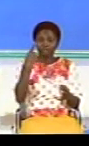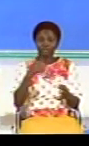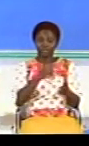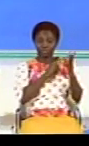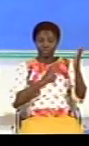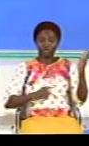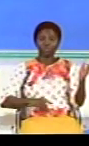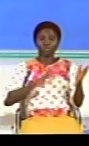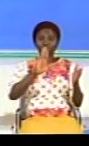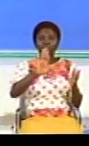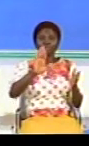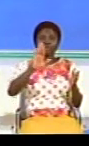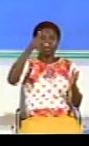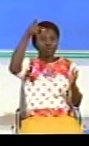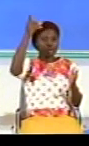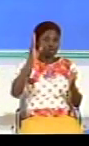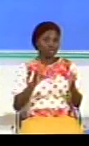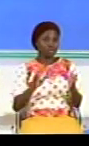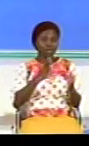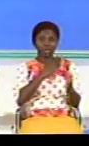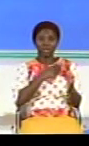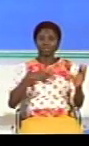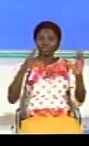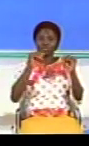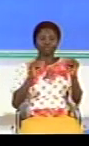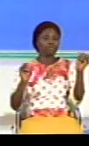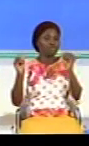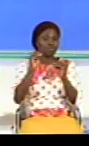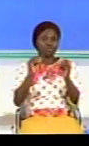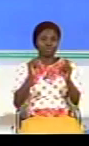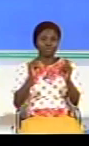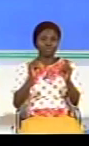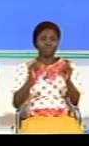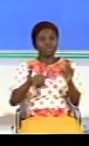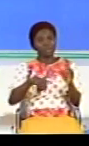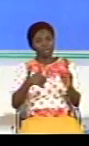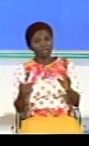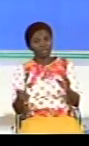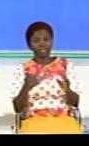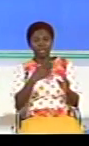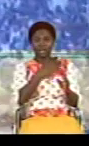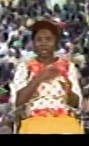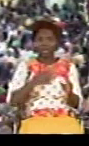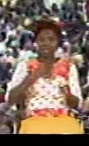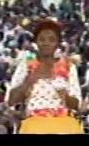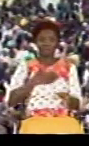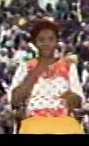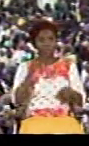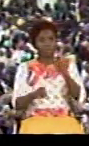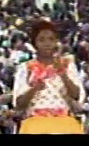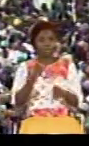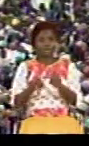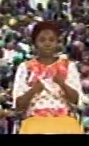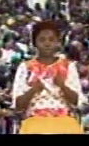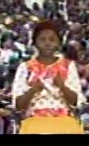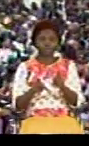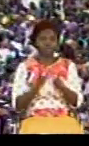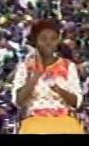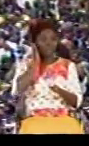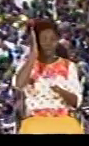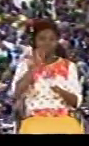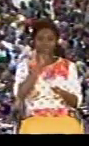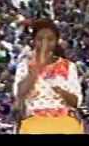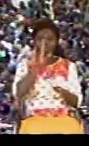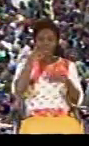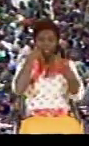people, and my people, and my people shall not be ashamed. And it